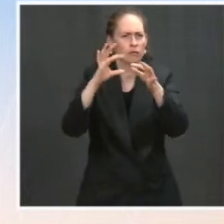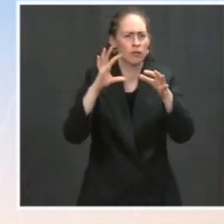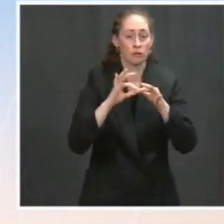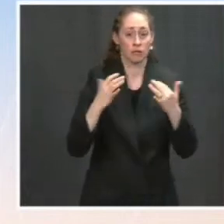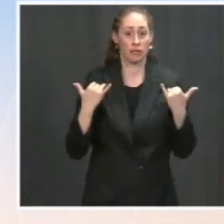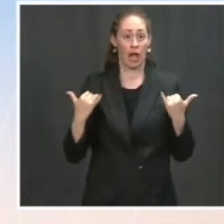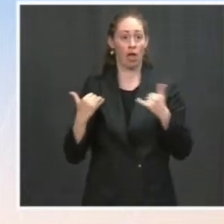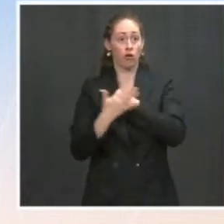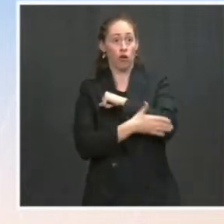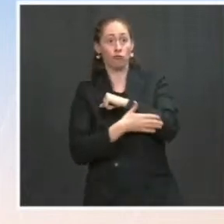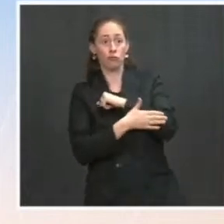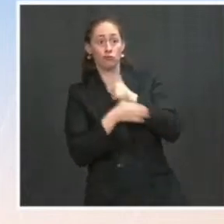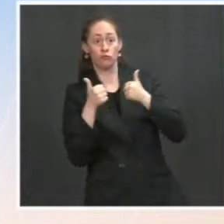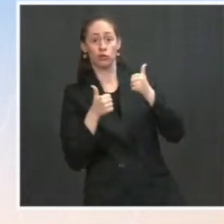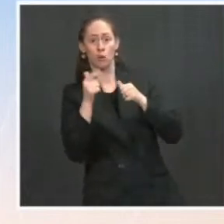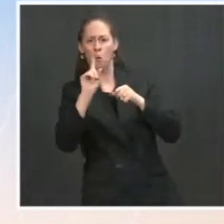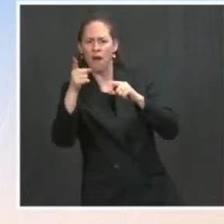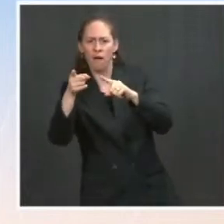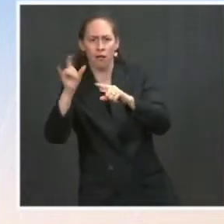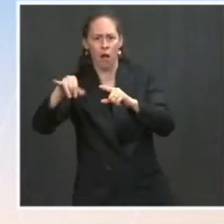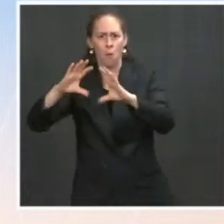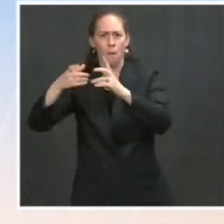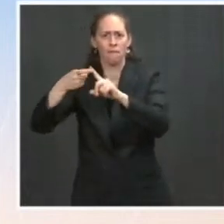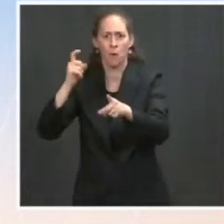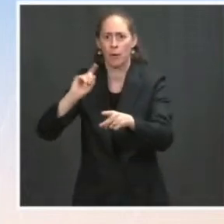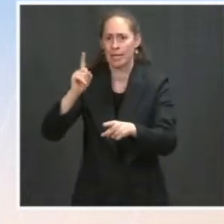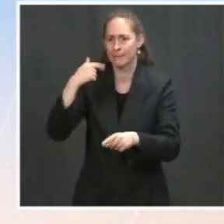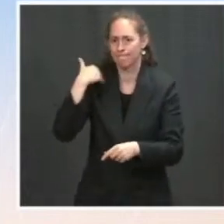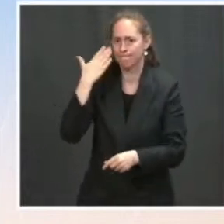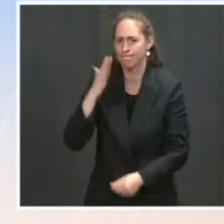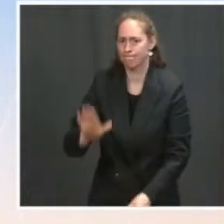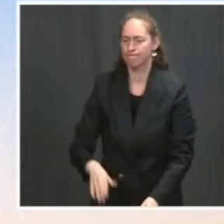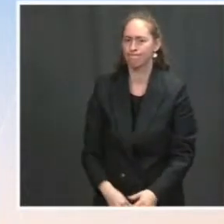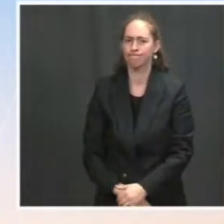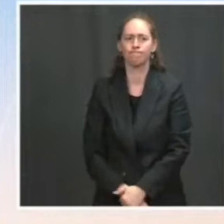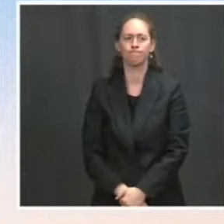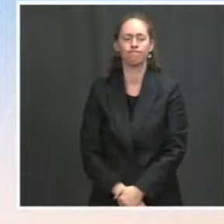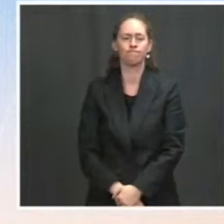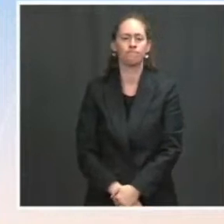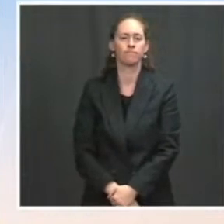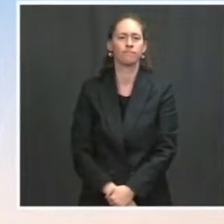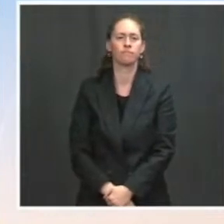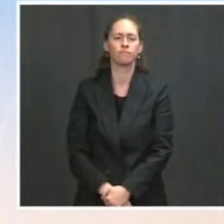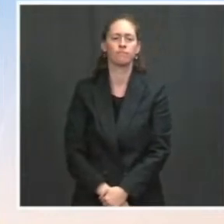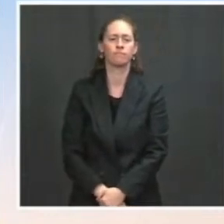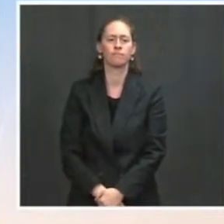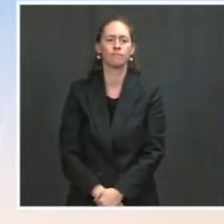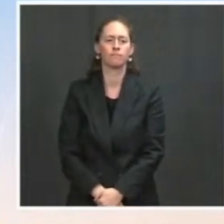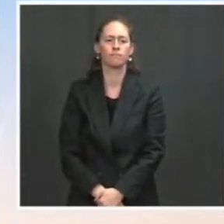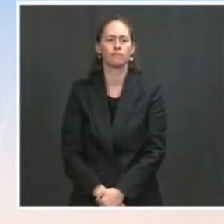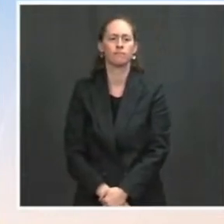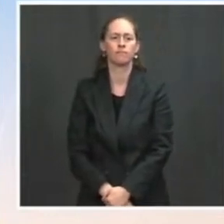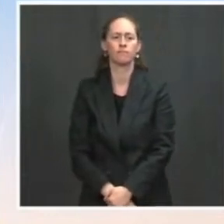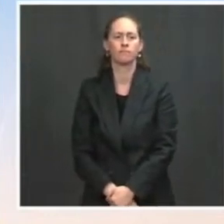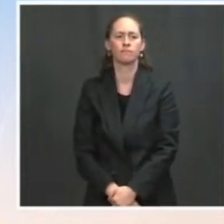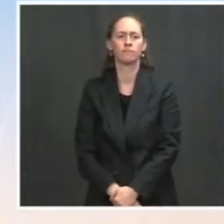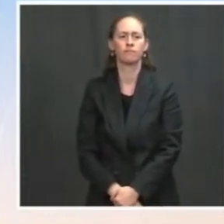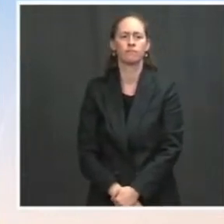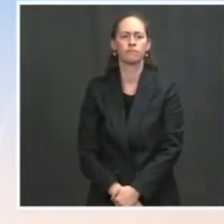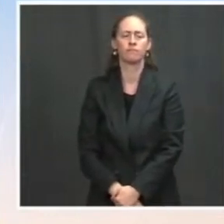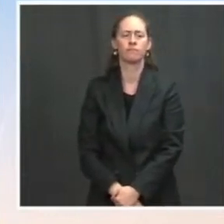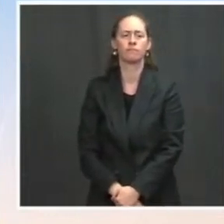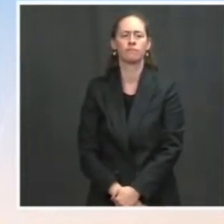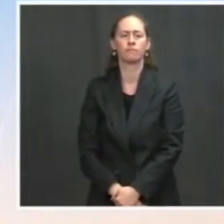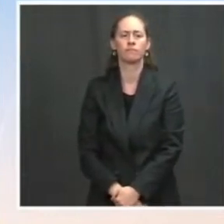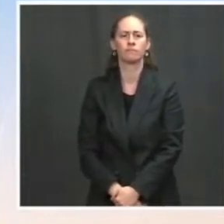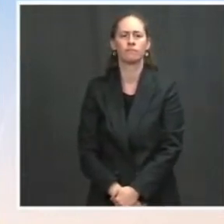Thanks very much, both of you, for doing this. First, Anne, just to clarify on what you said on ransomware, the FBI has for years advised